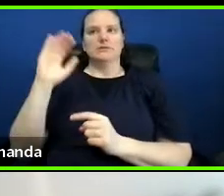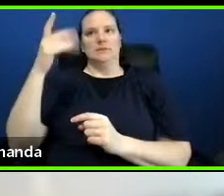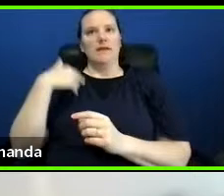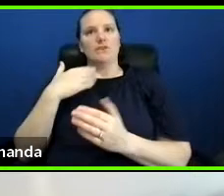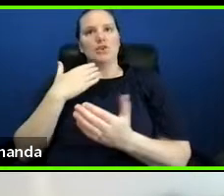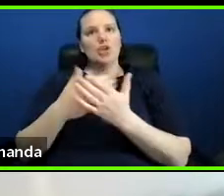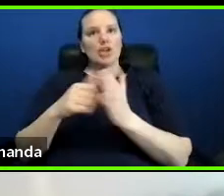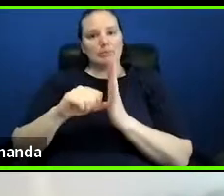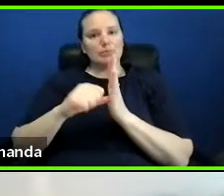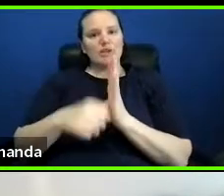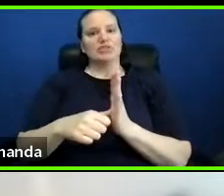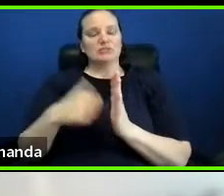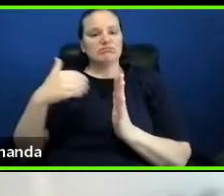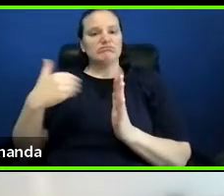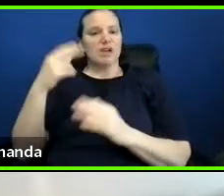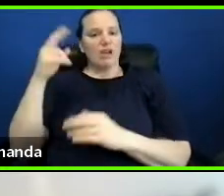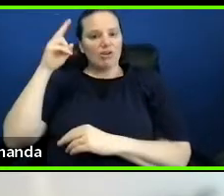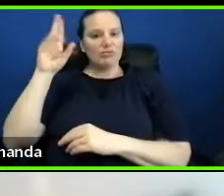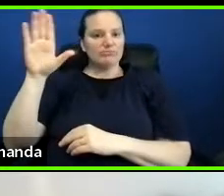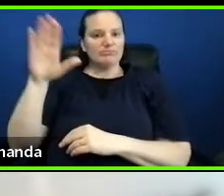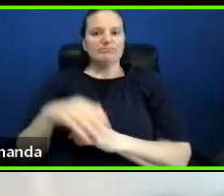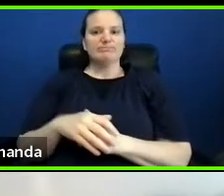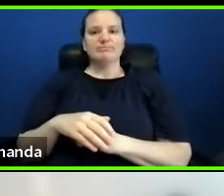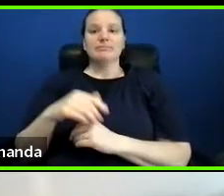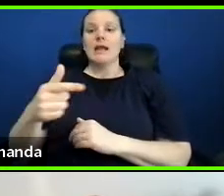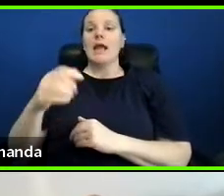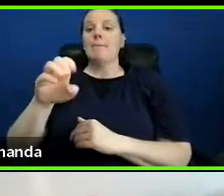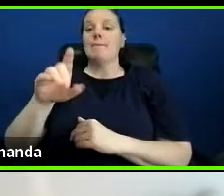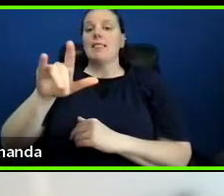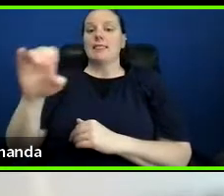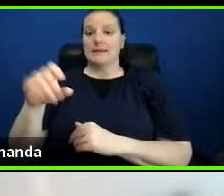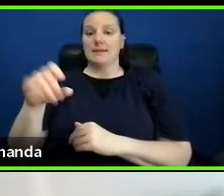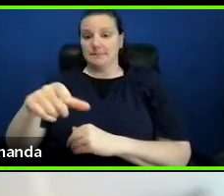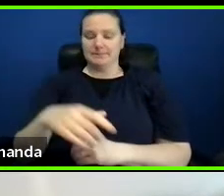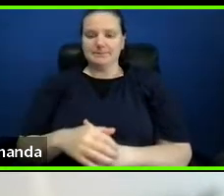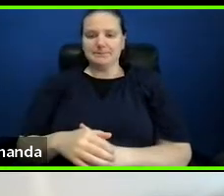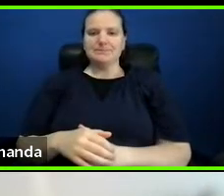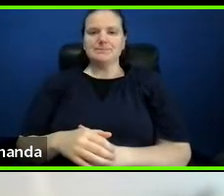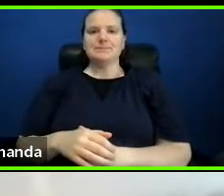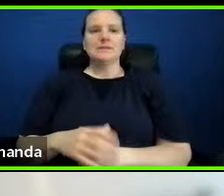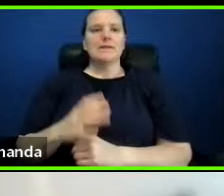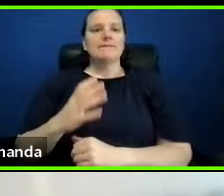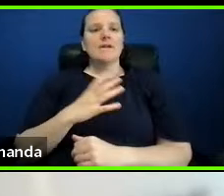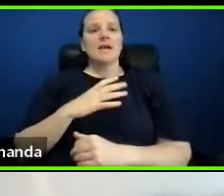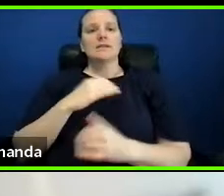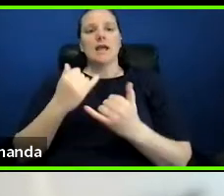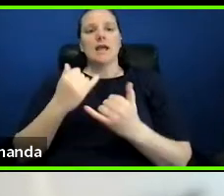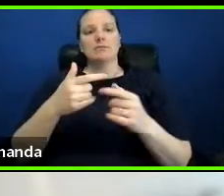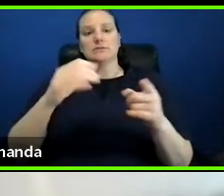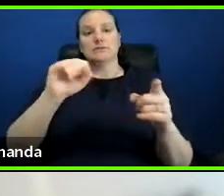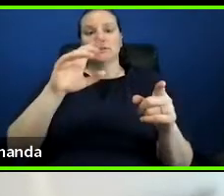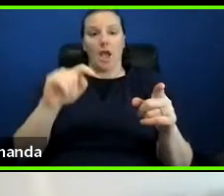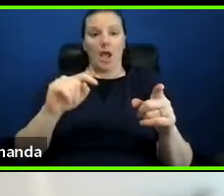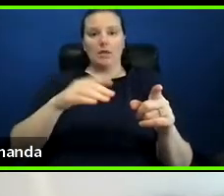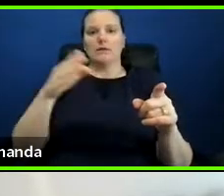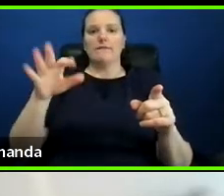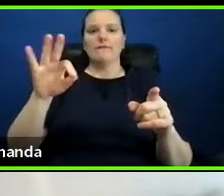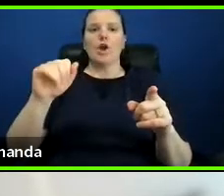impression. So turn it back over to you, Emily. Thank you very much. So let's go with Scott and then Farley.